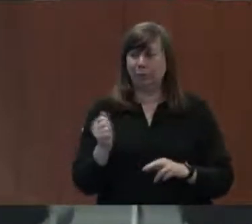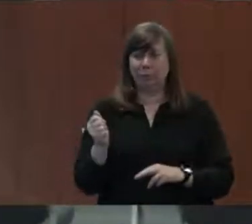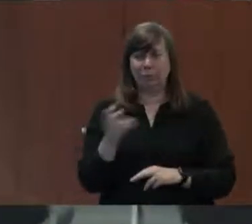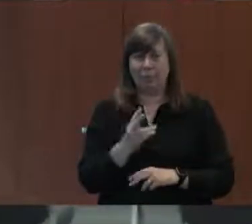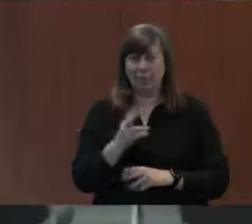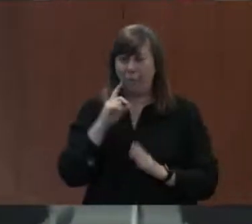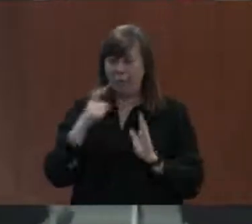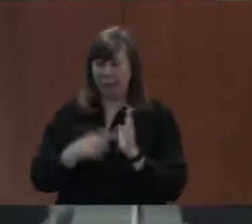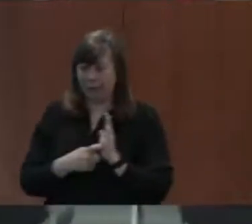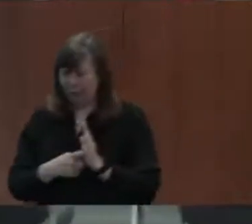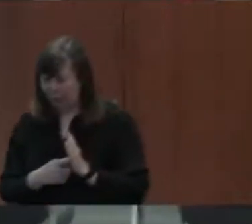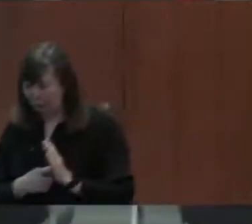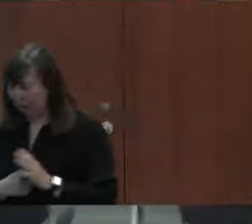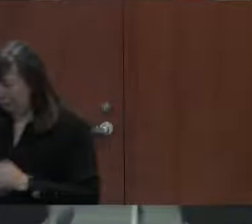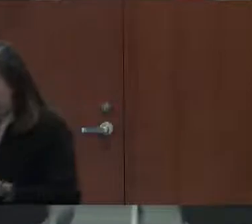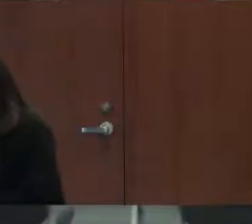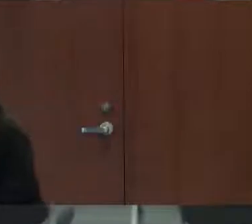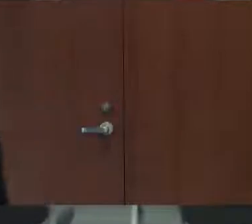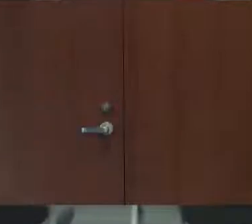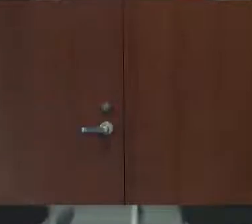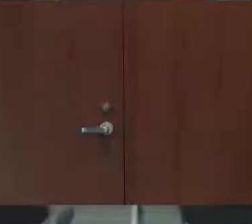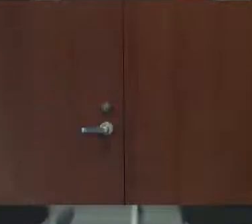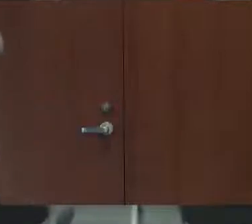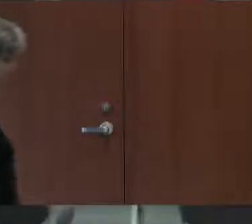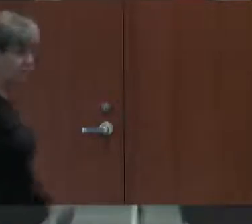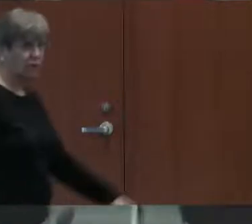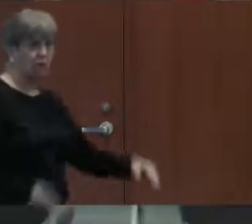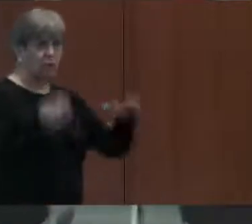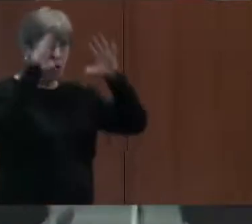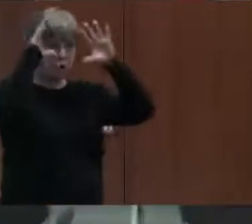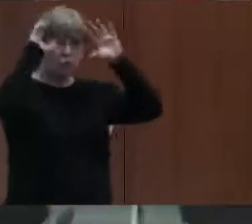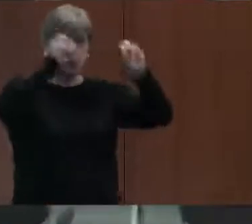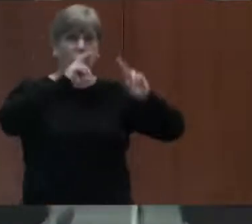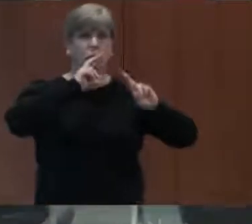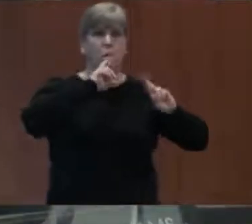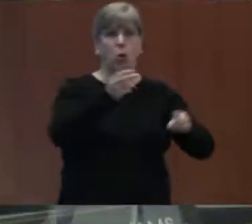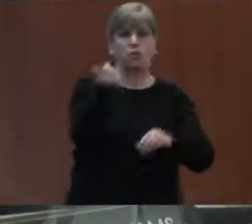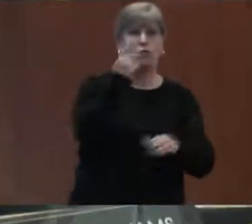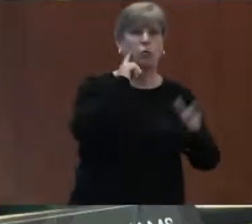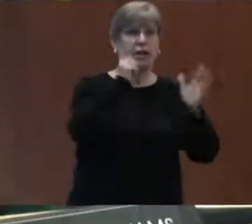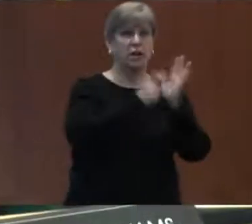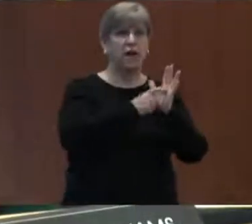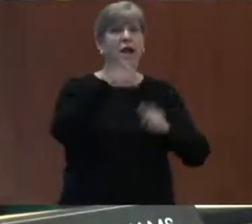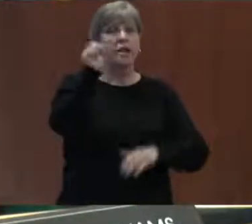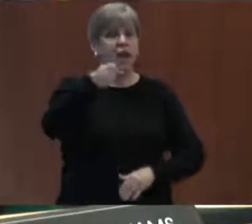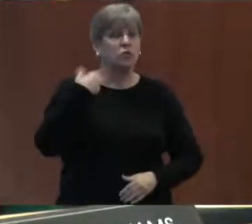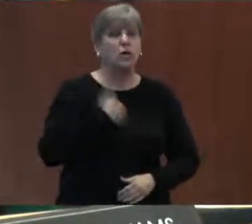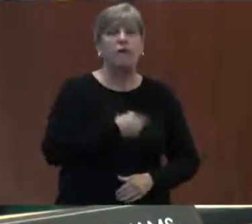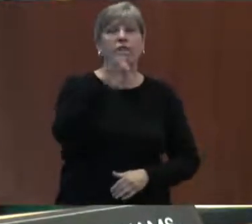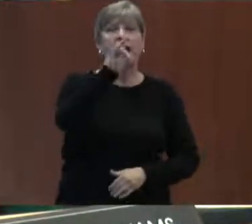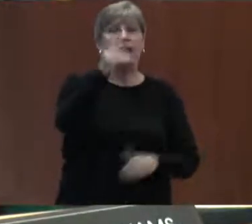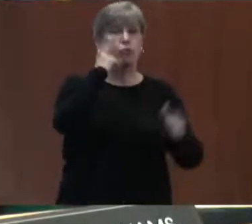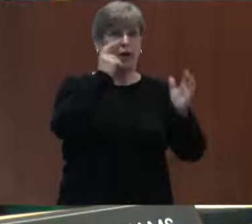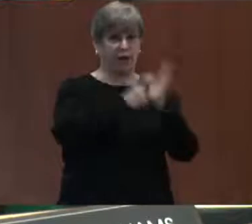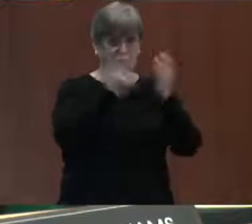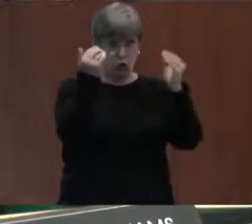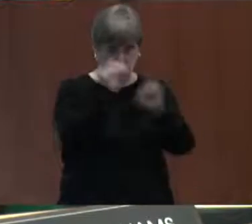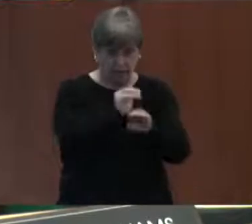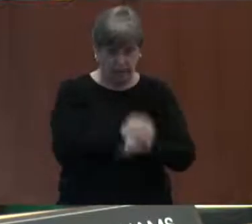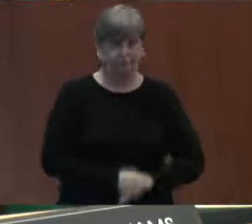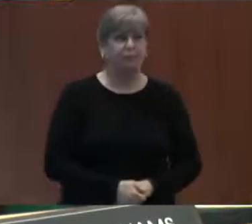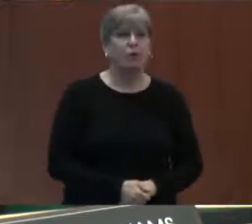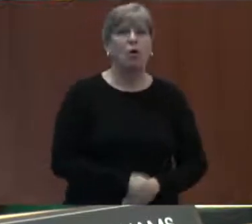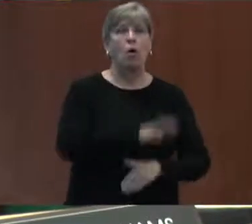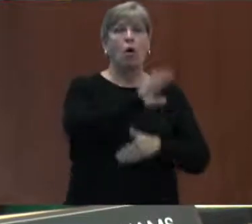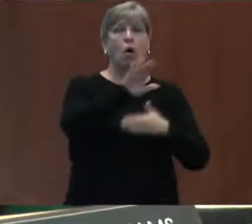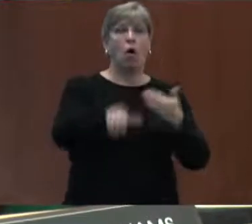several recognitions. Mr. Stauffer, yes, we have 8 recognitions tonight.